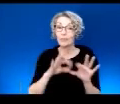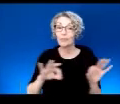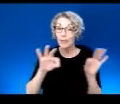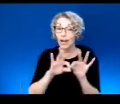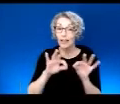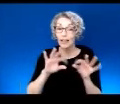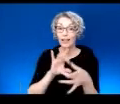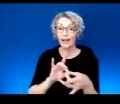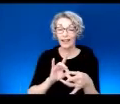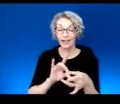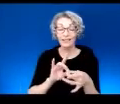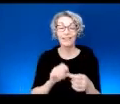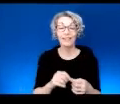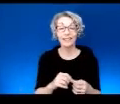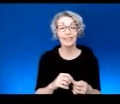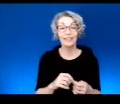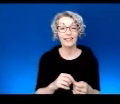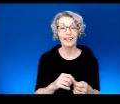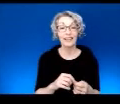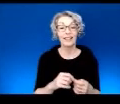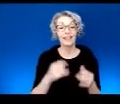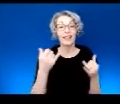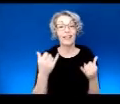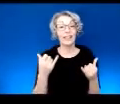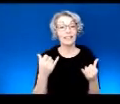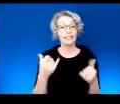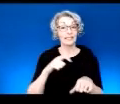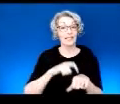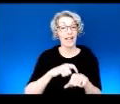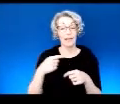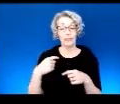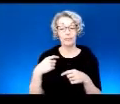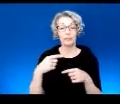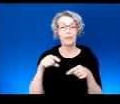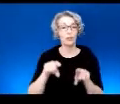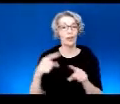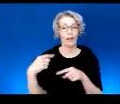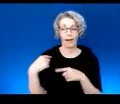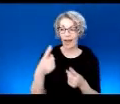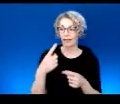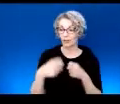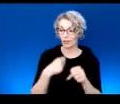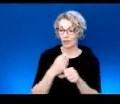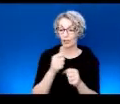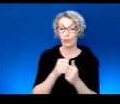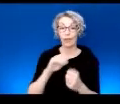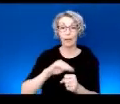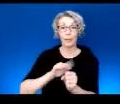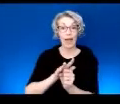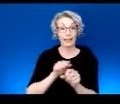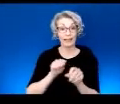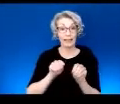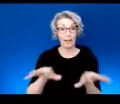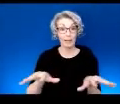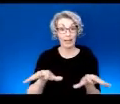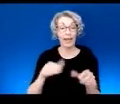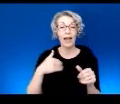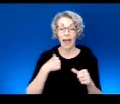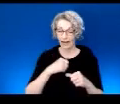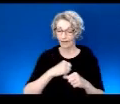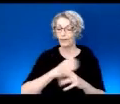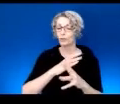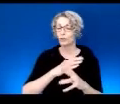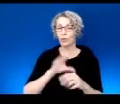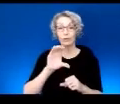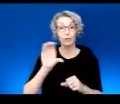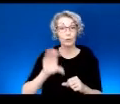presentation. And at this time during this past year with the pandemic, we've had virtual Zoom meetings. We've reached